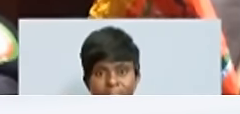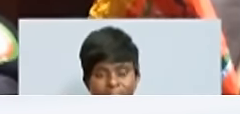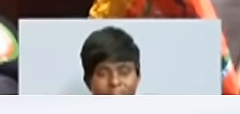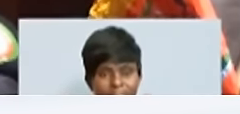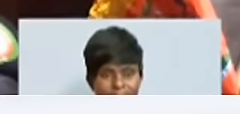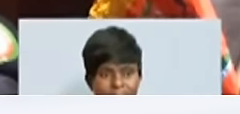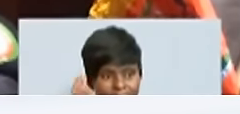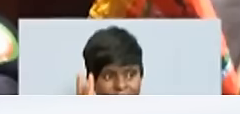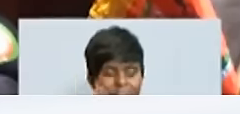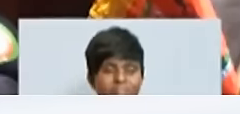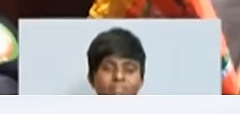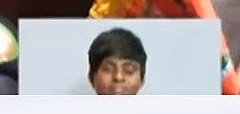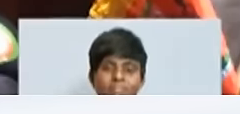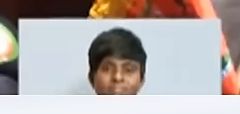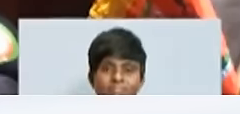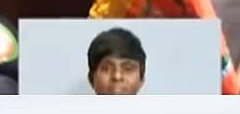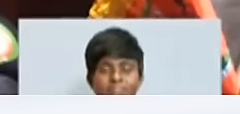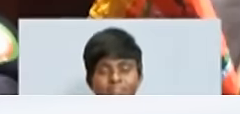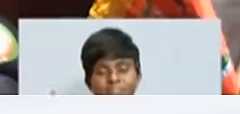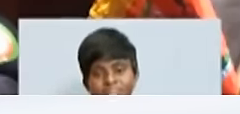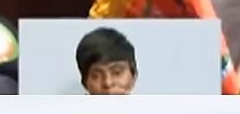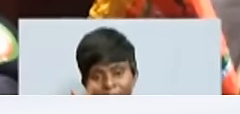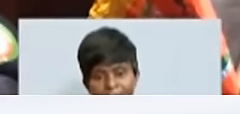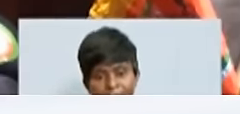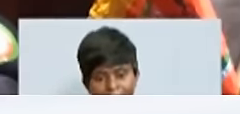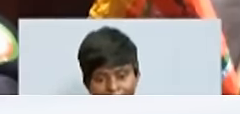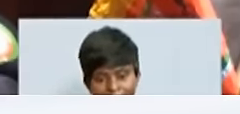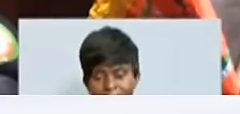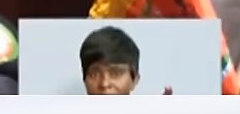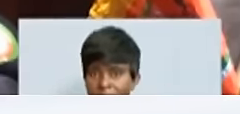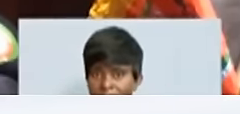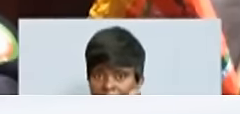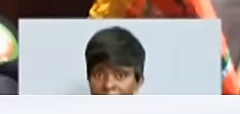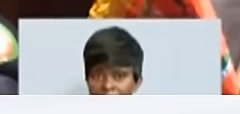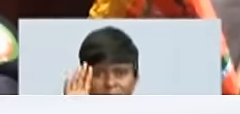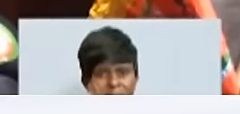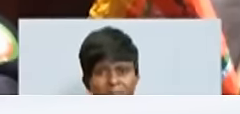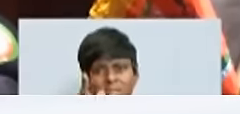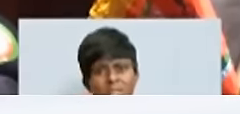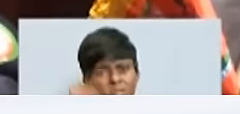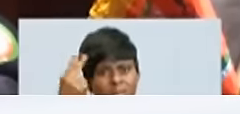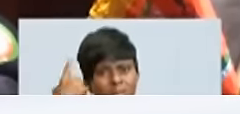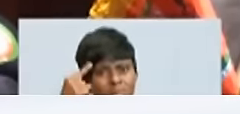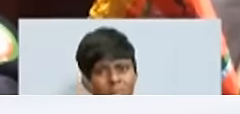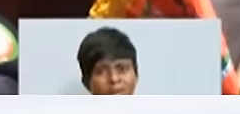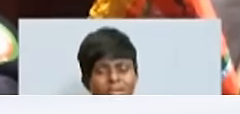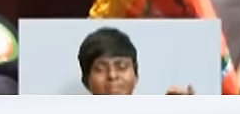implemented. I would rather buy a plow than a gun.